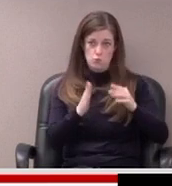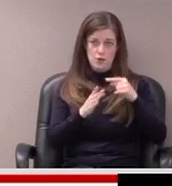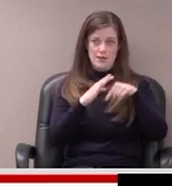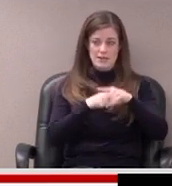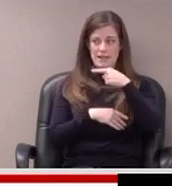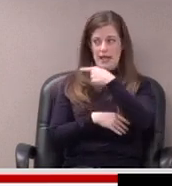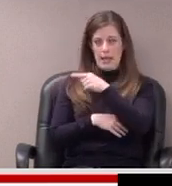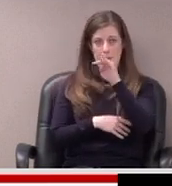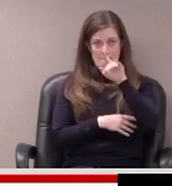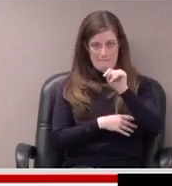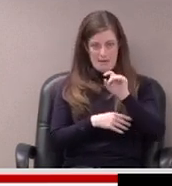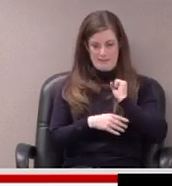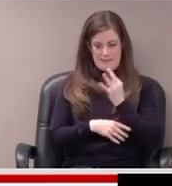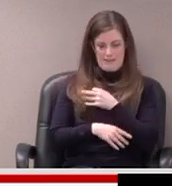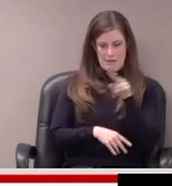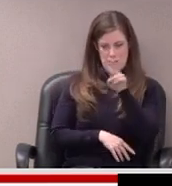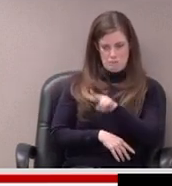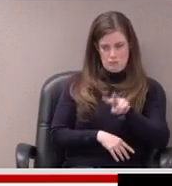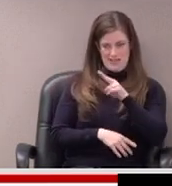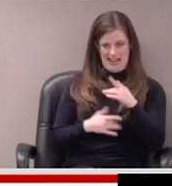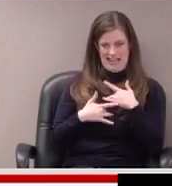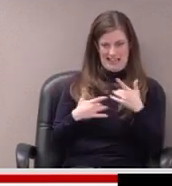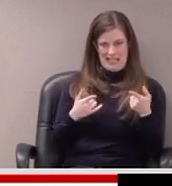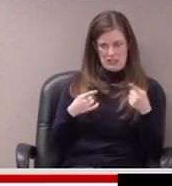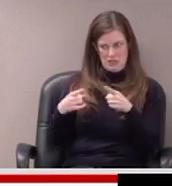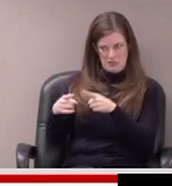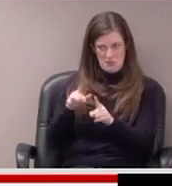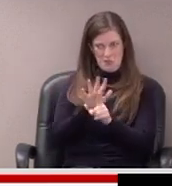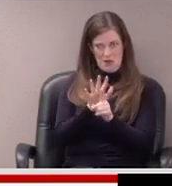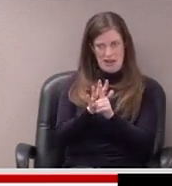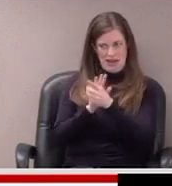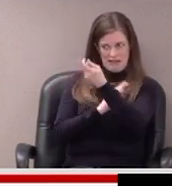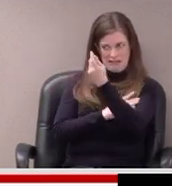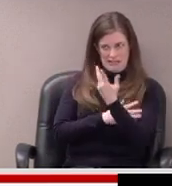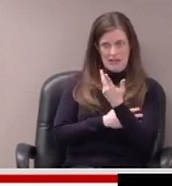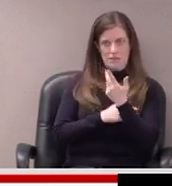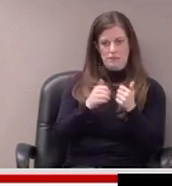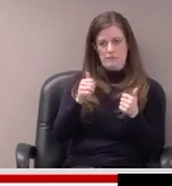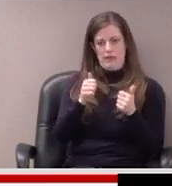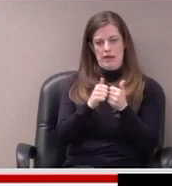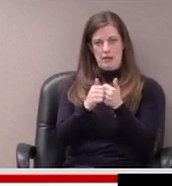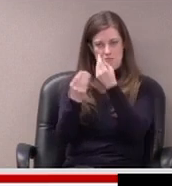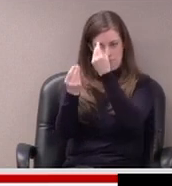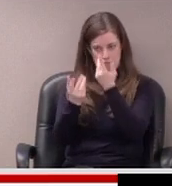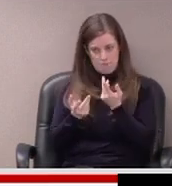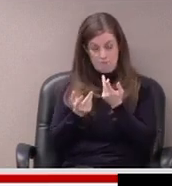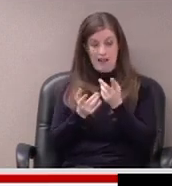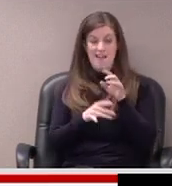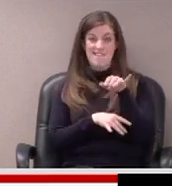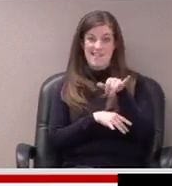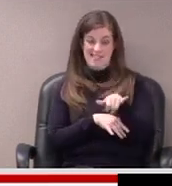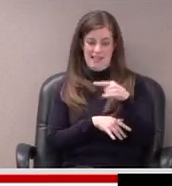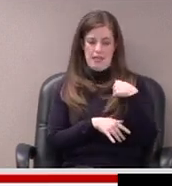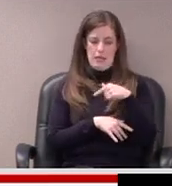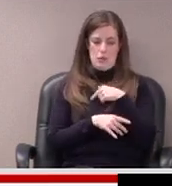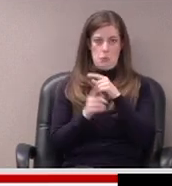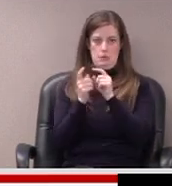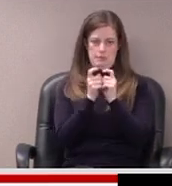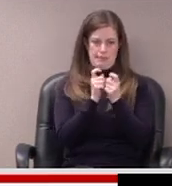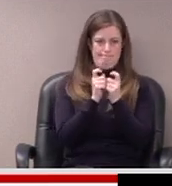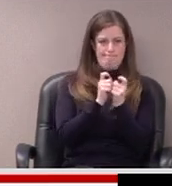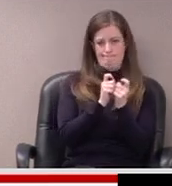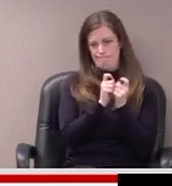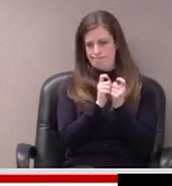his staff will look at. They provide us with those updated projections, and from that, we then make adjustments